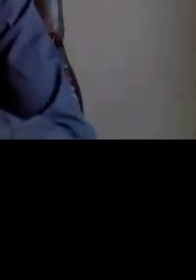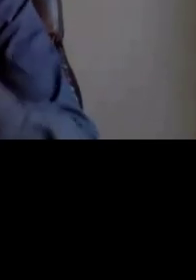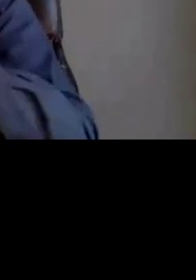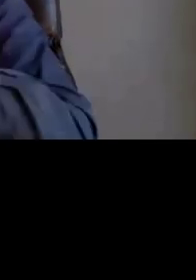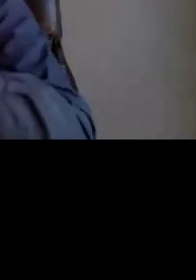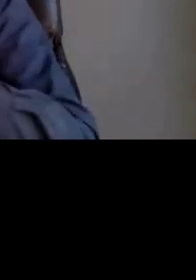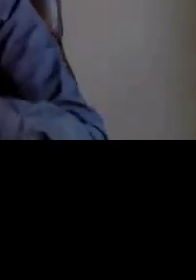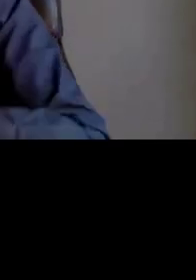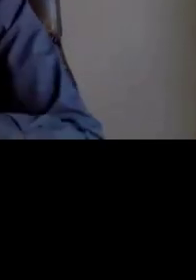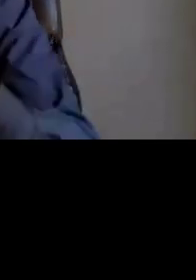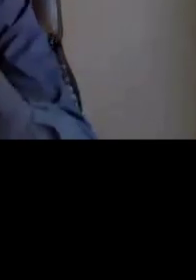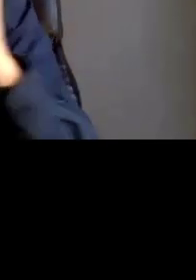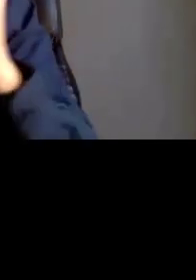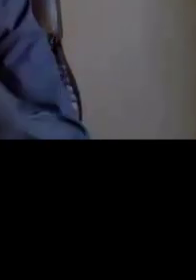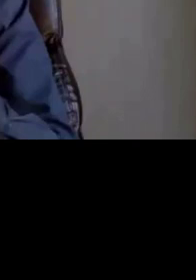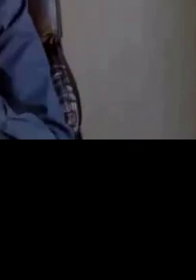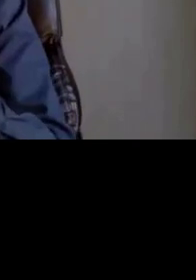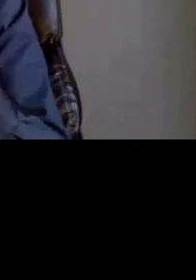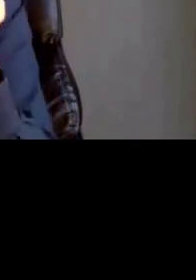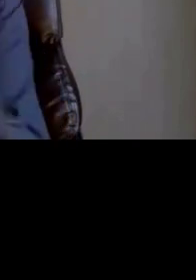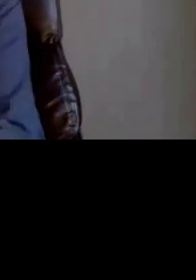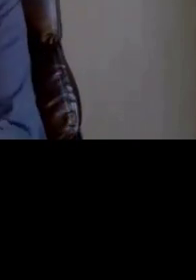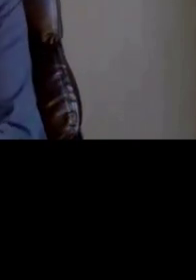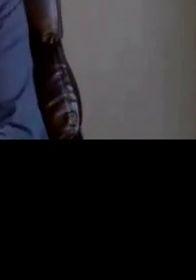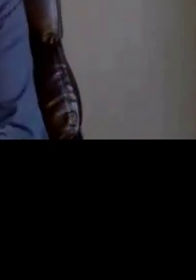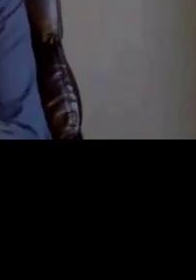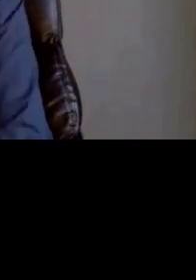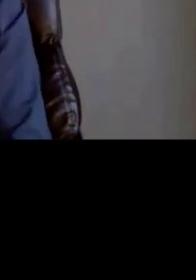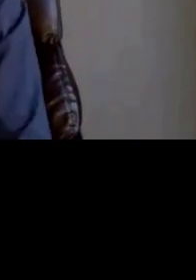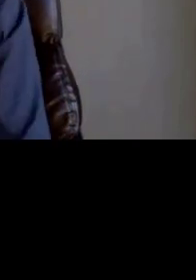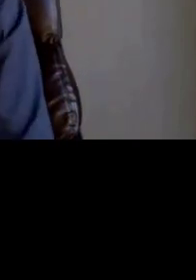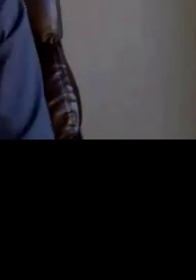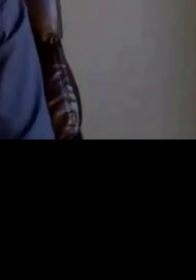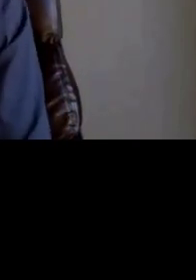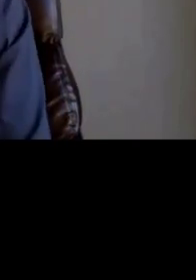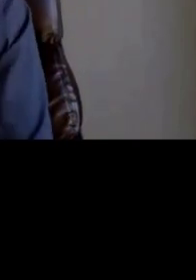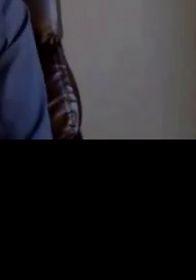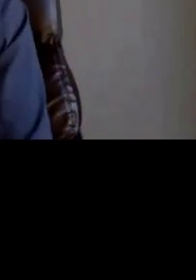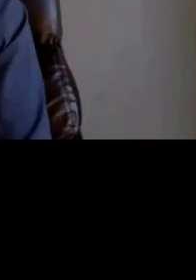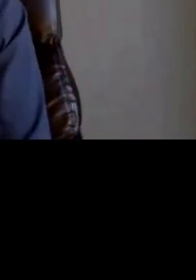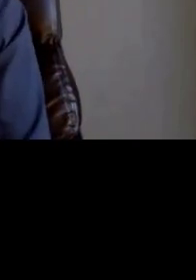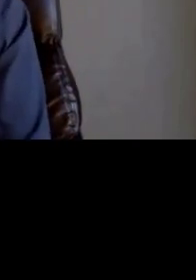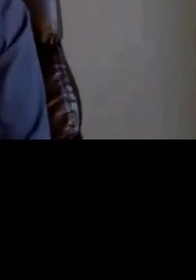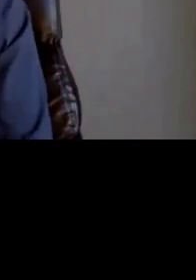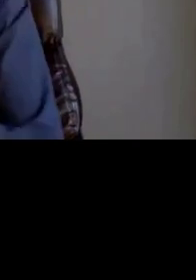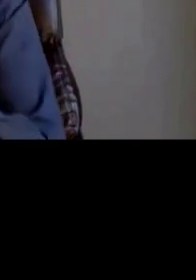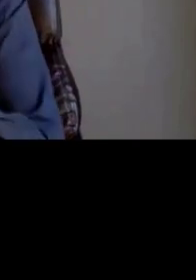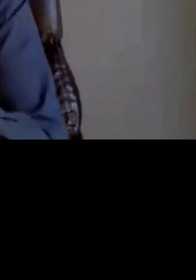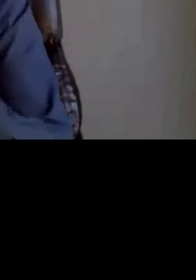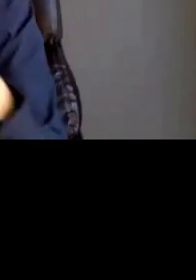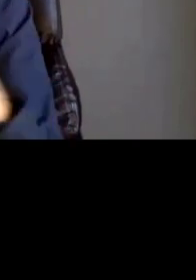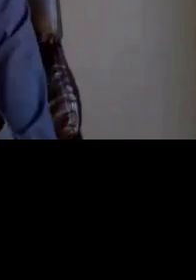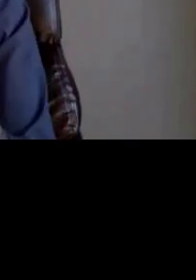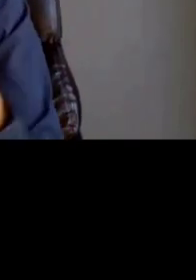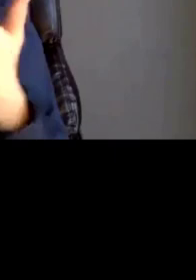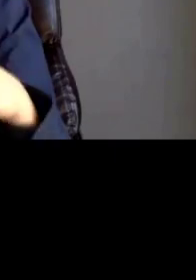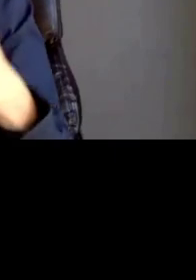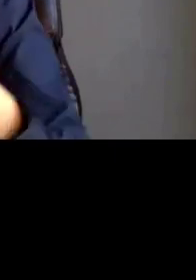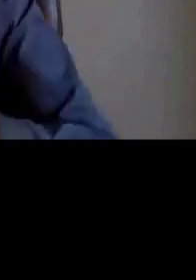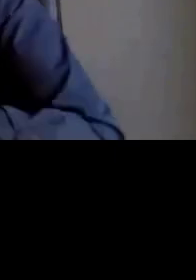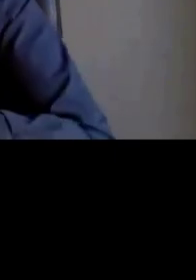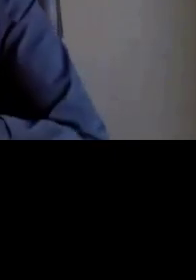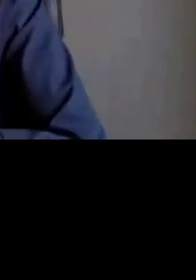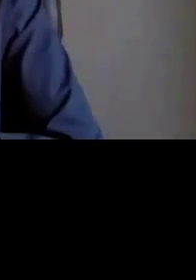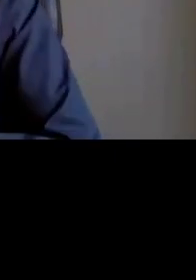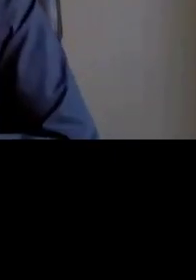independent research funding from the NIH. So this particular opportunity is something that really does incorporate them and their needs. I really do feel like,